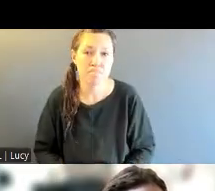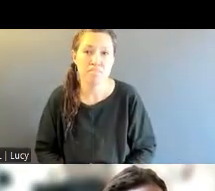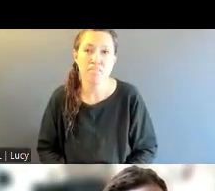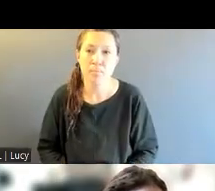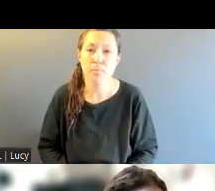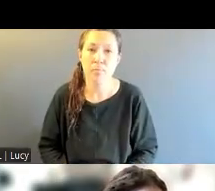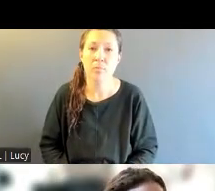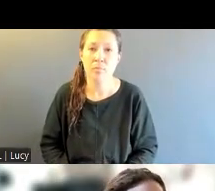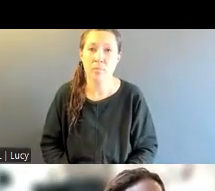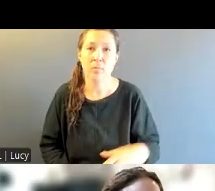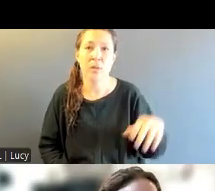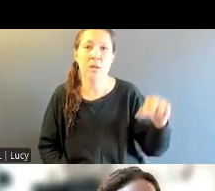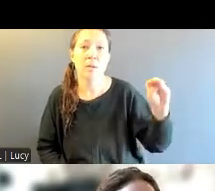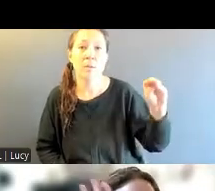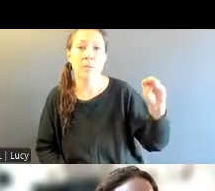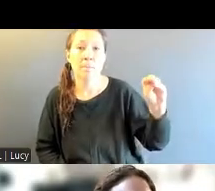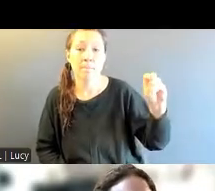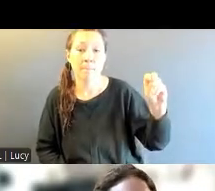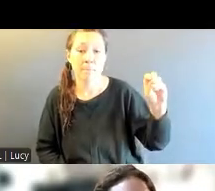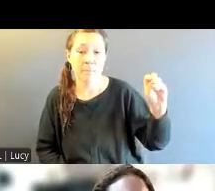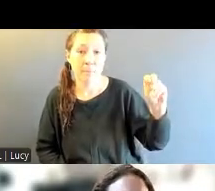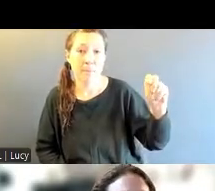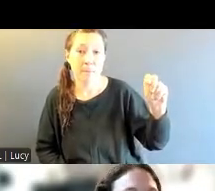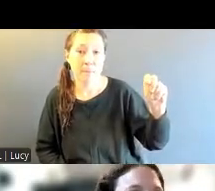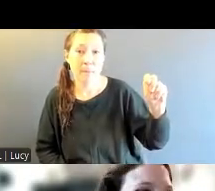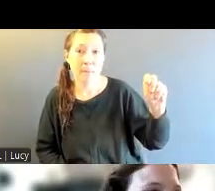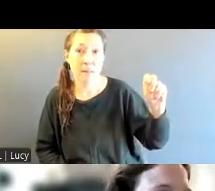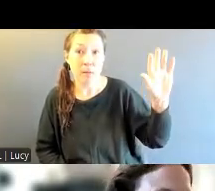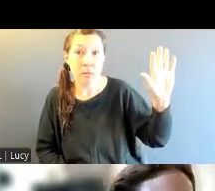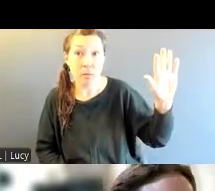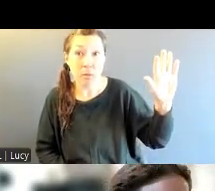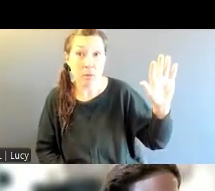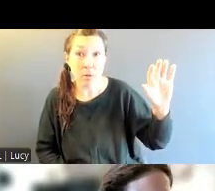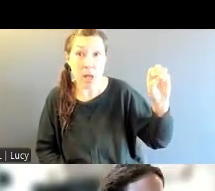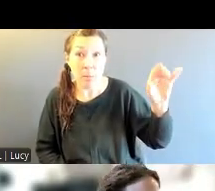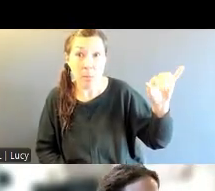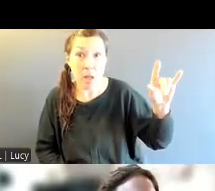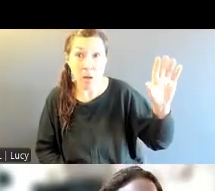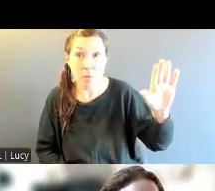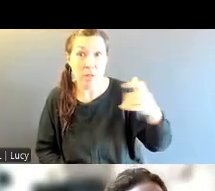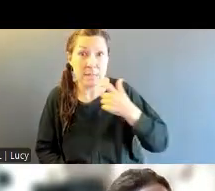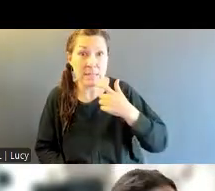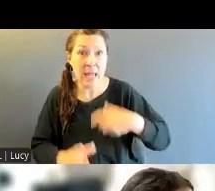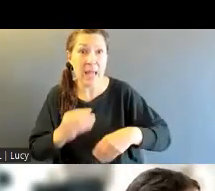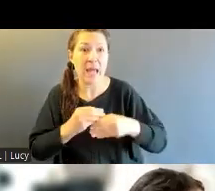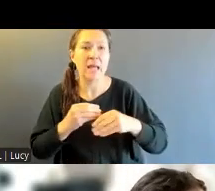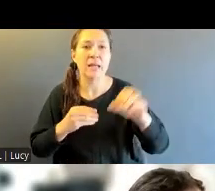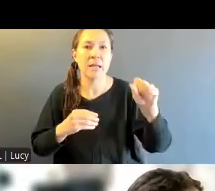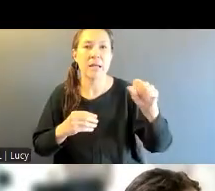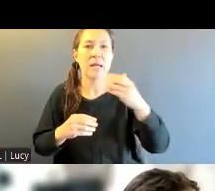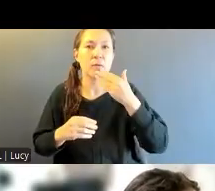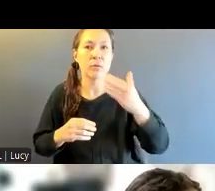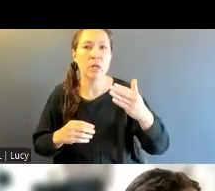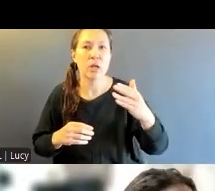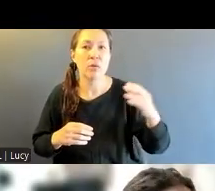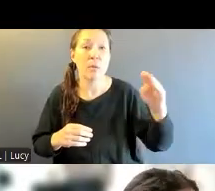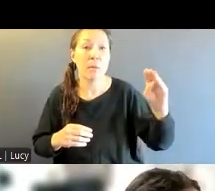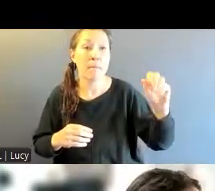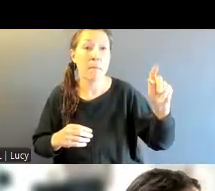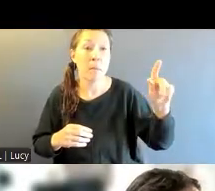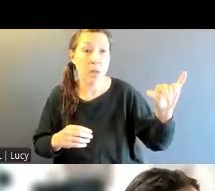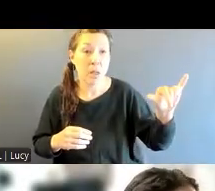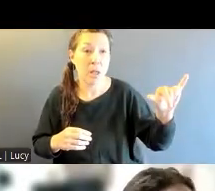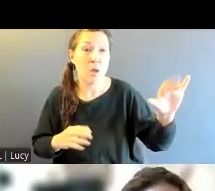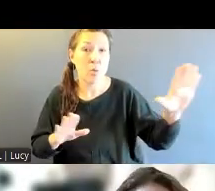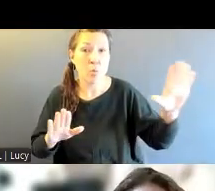Thank Thank you. you so much, Well, Marley. Oh, Emma, I'm sorry. That's okay. Thank you so much, Marley. That was wonderful,